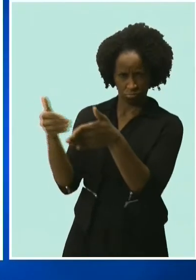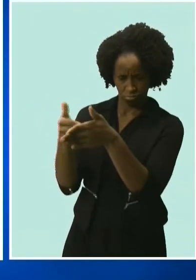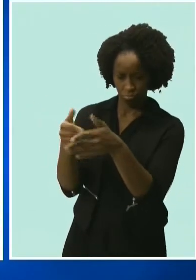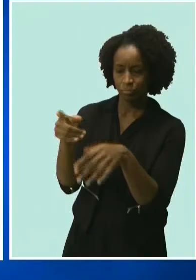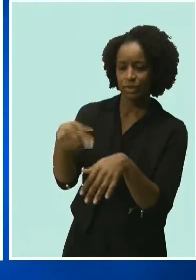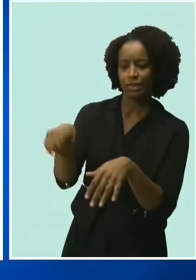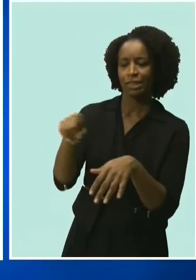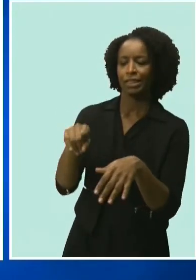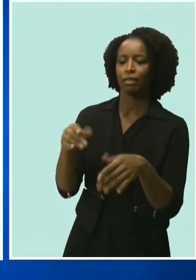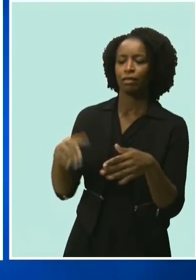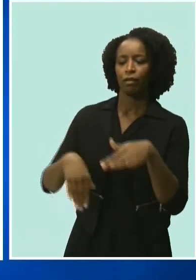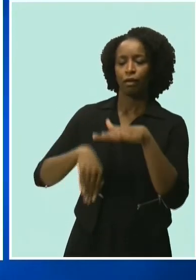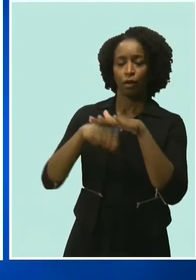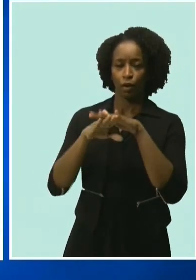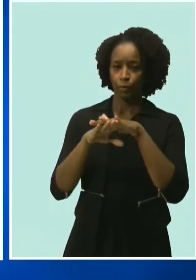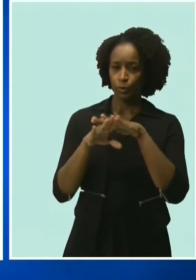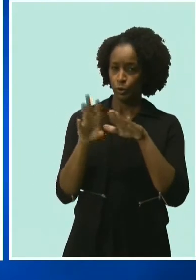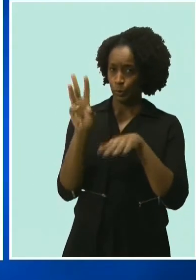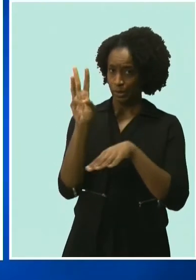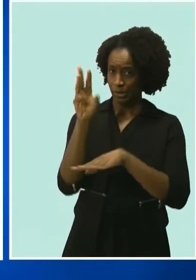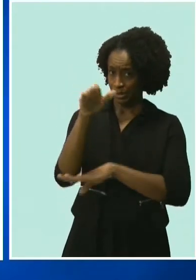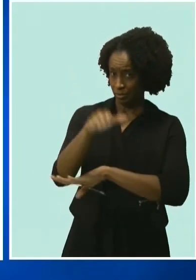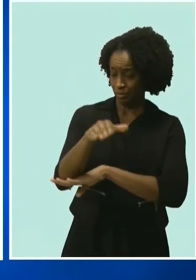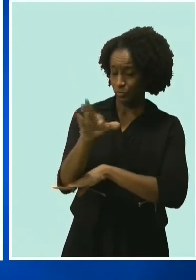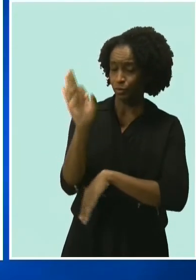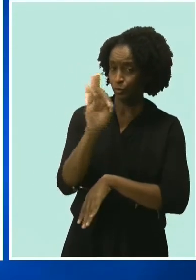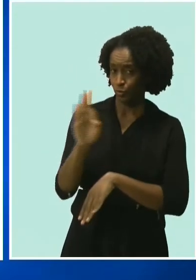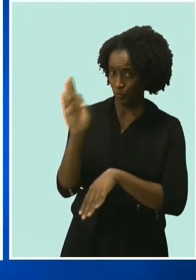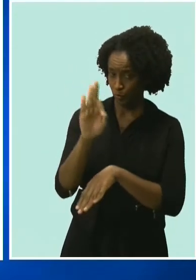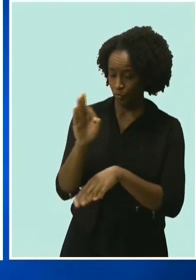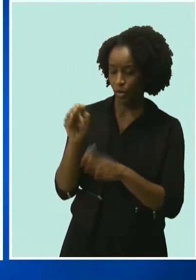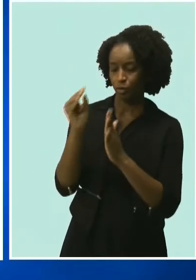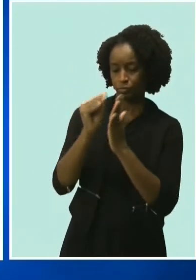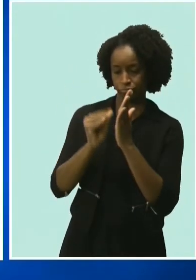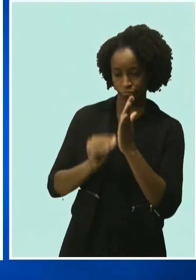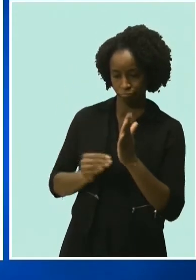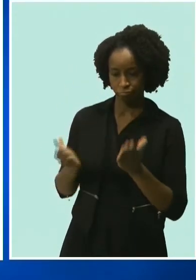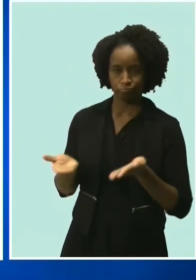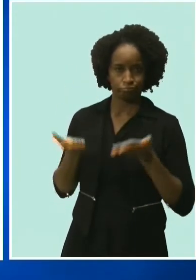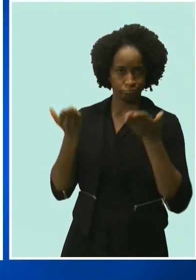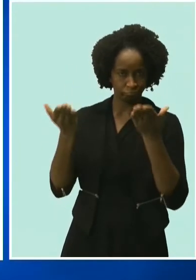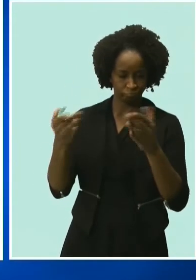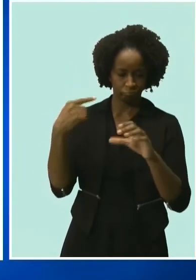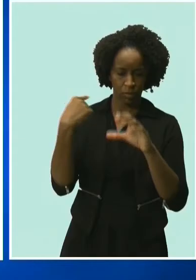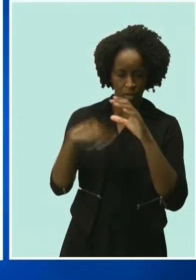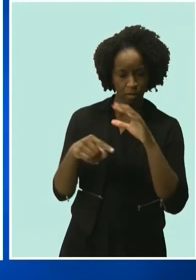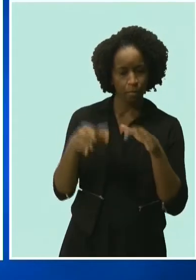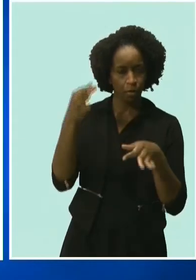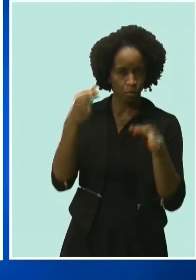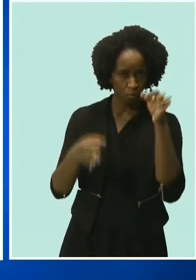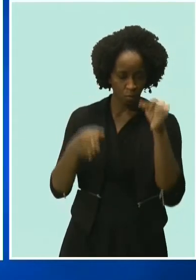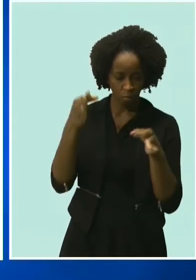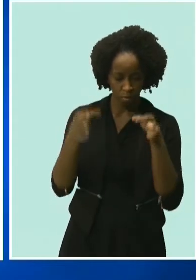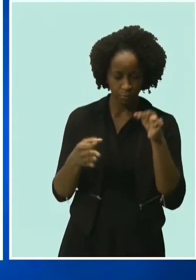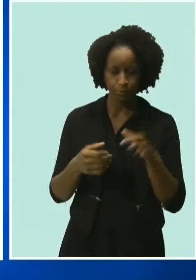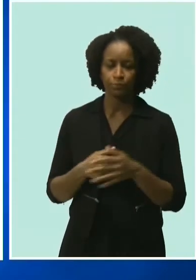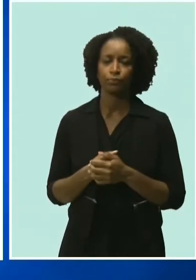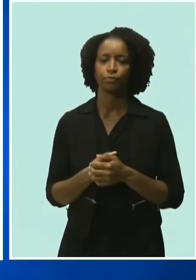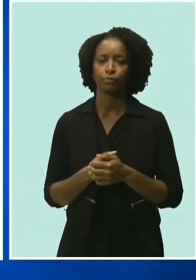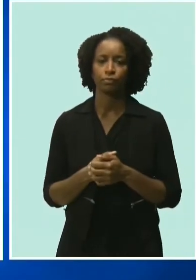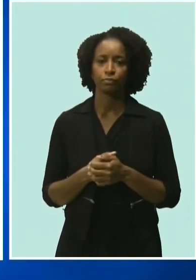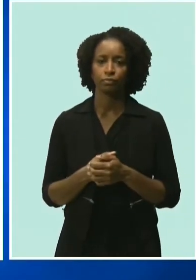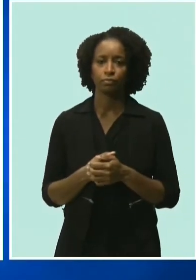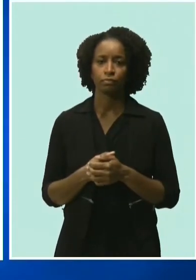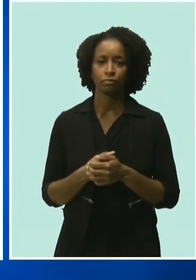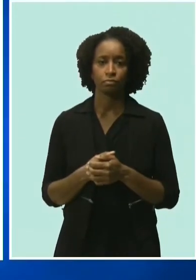appeal. Attorneys are allowed to submit no more than 10 pages consisting of their arguments to the court via email. All